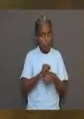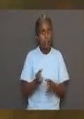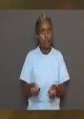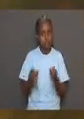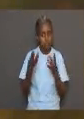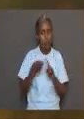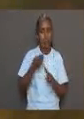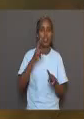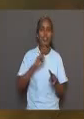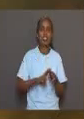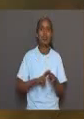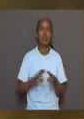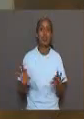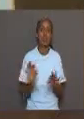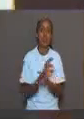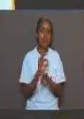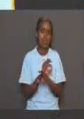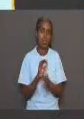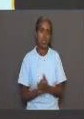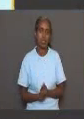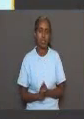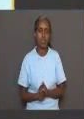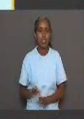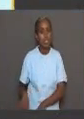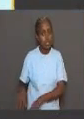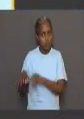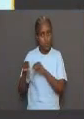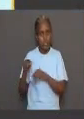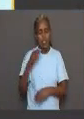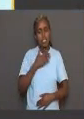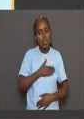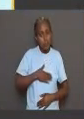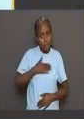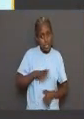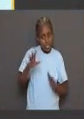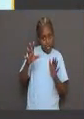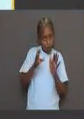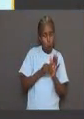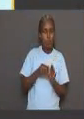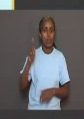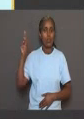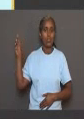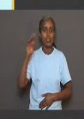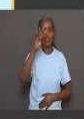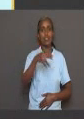more reciprocal functions. Students, please copy down this